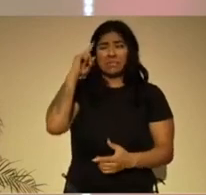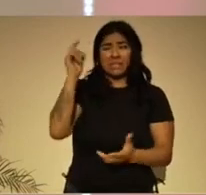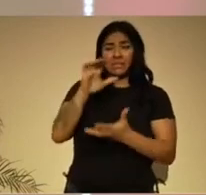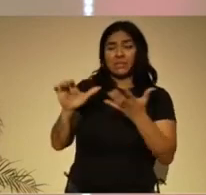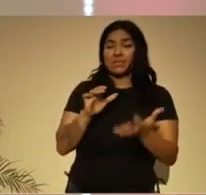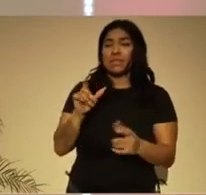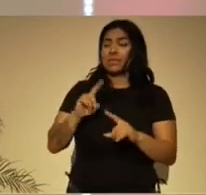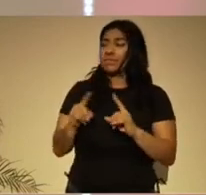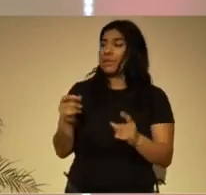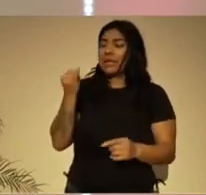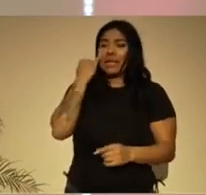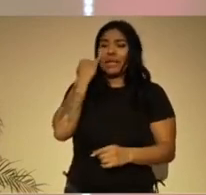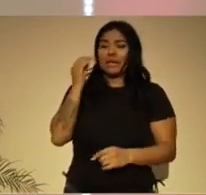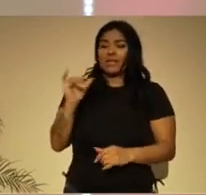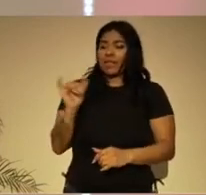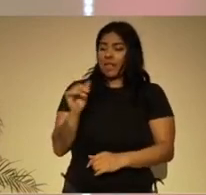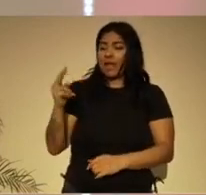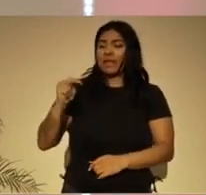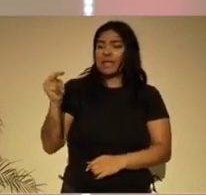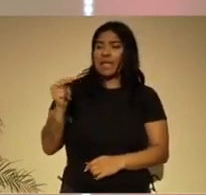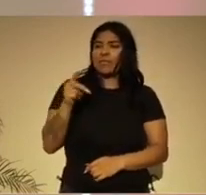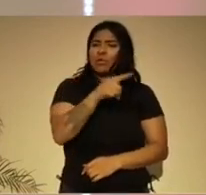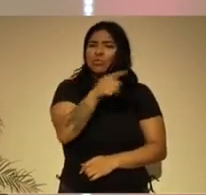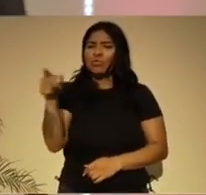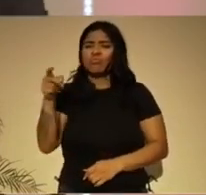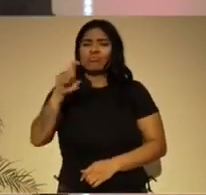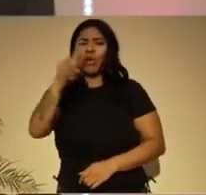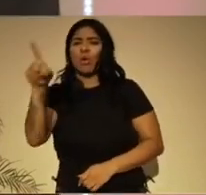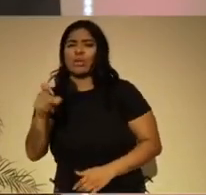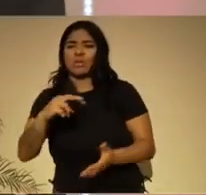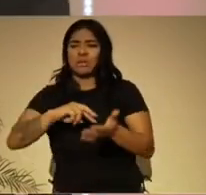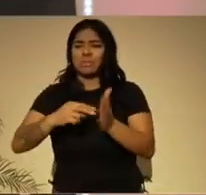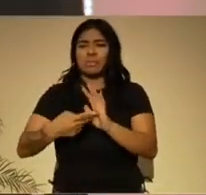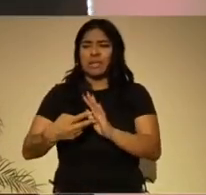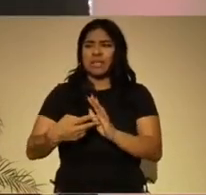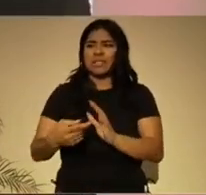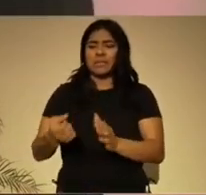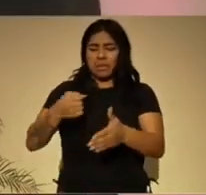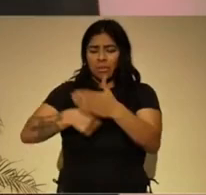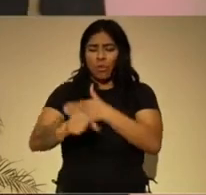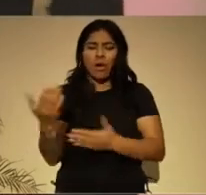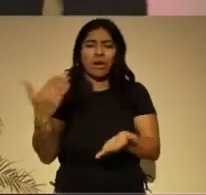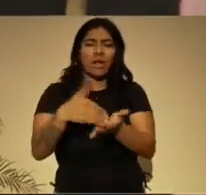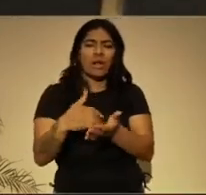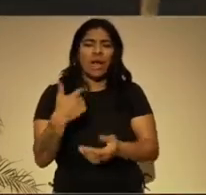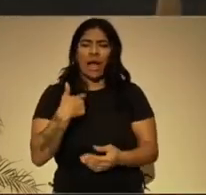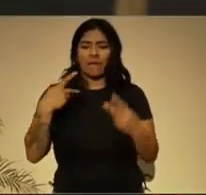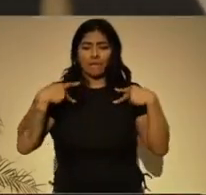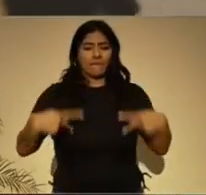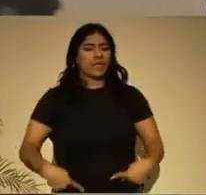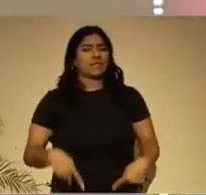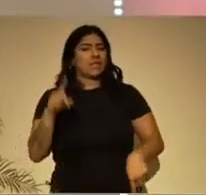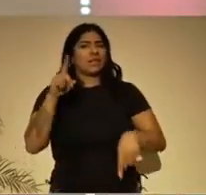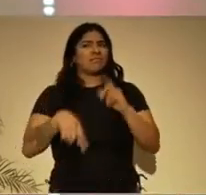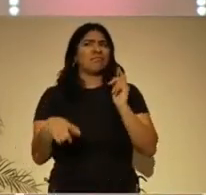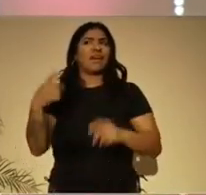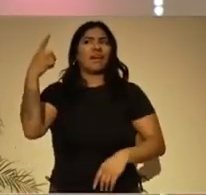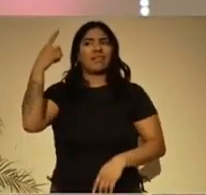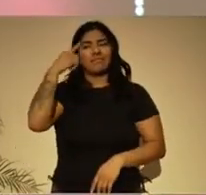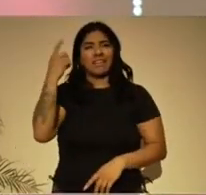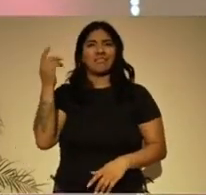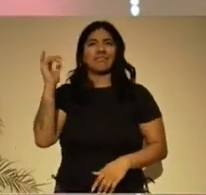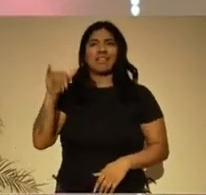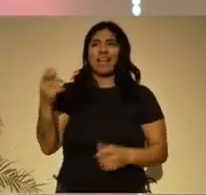confusing. If, like Nicodemus, you're questioning, what does it mean to be born again? Like, I physically can't, thank God that we